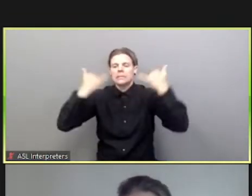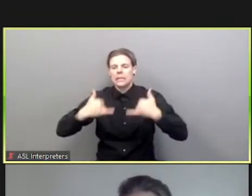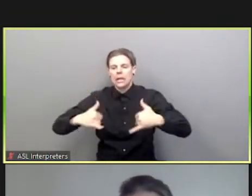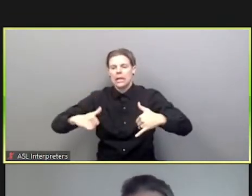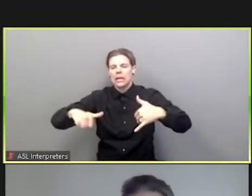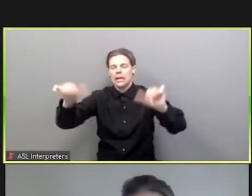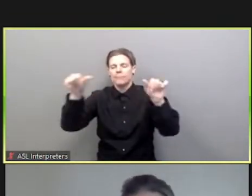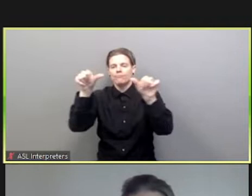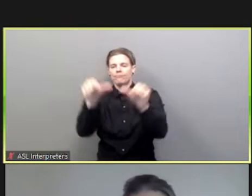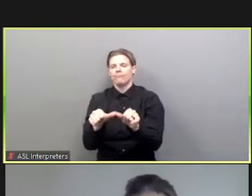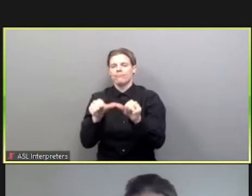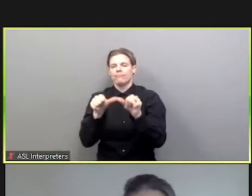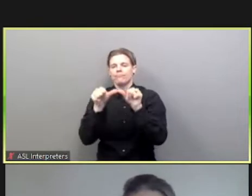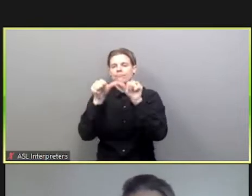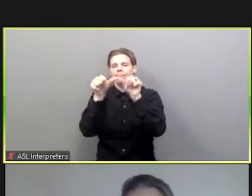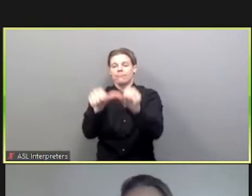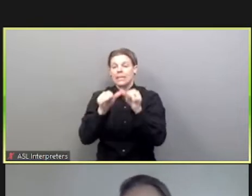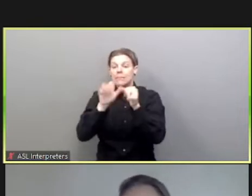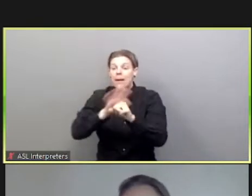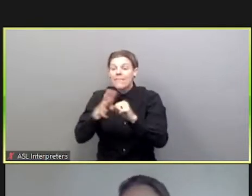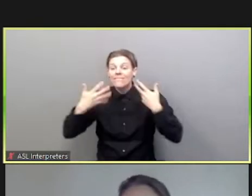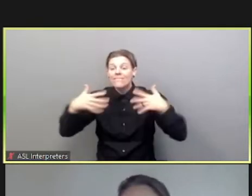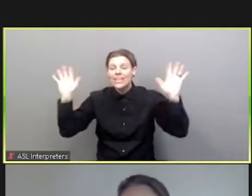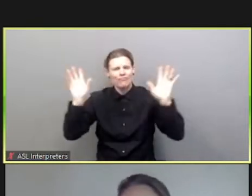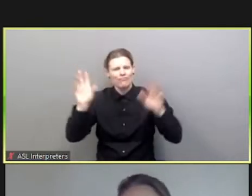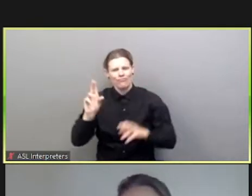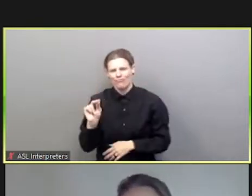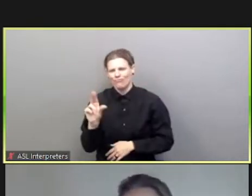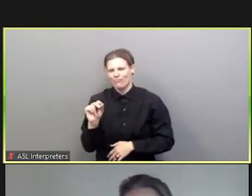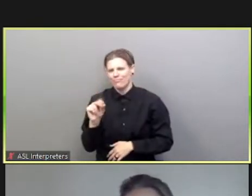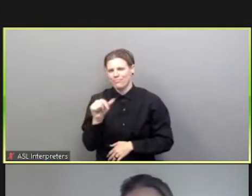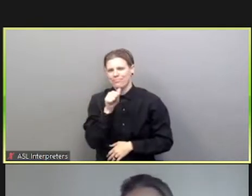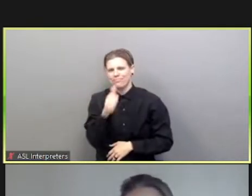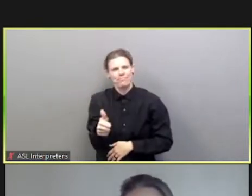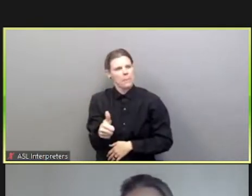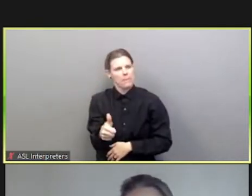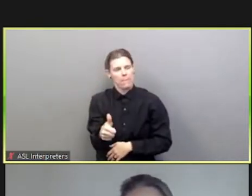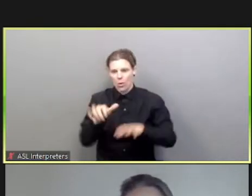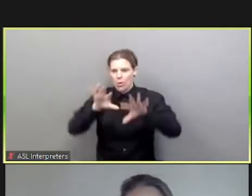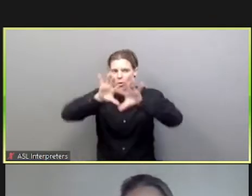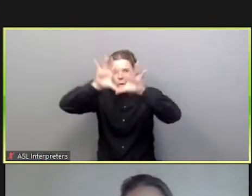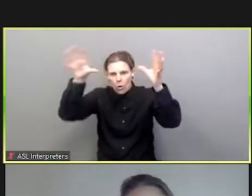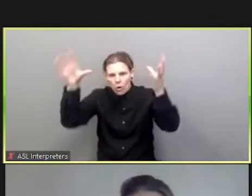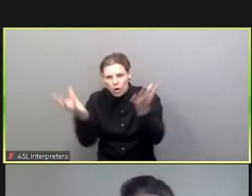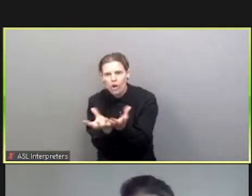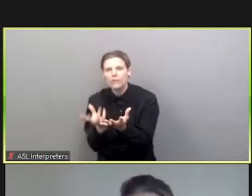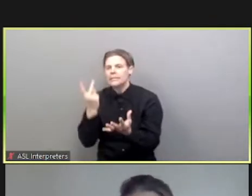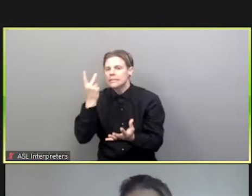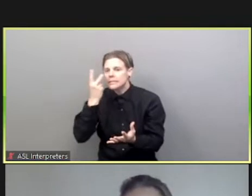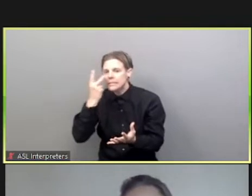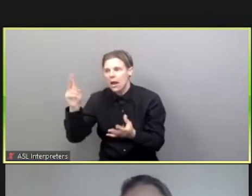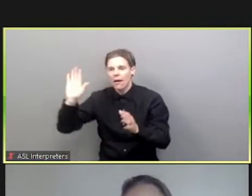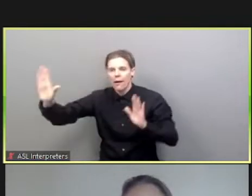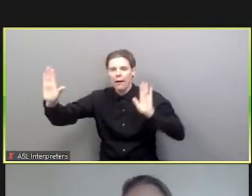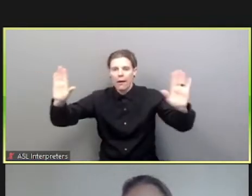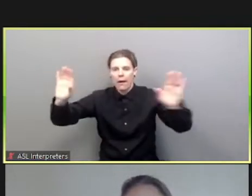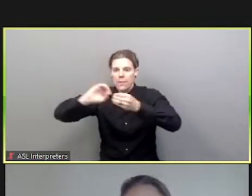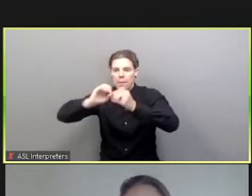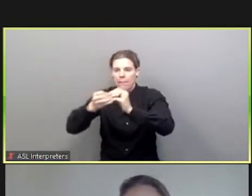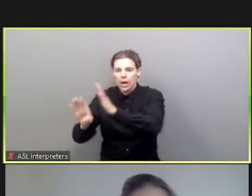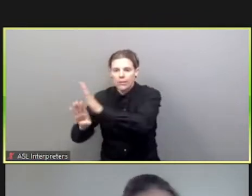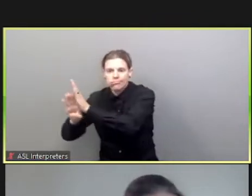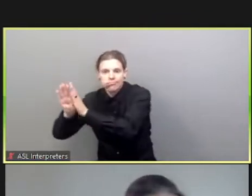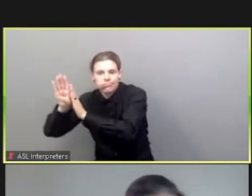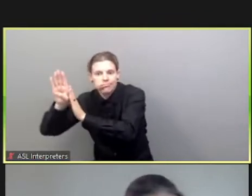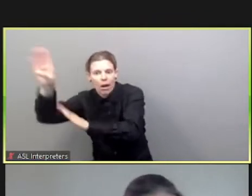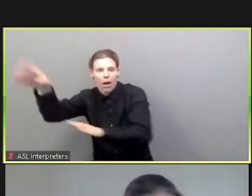Globally, we're seeing a rise in case rates, and this is primarily driven by Eastern Europe. There